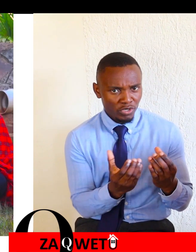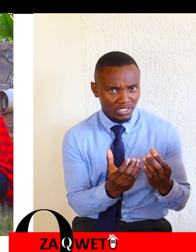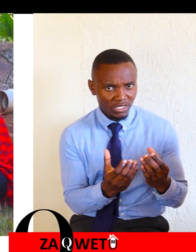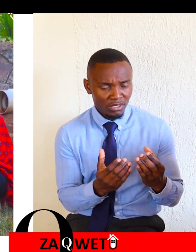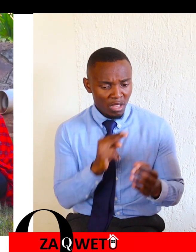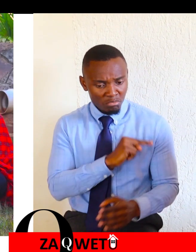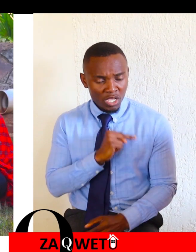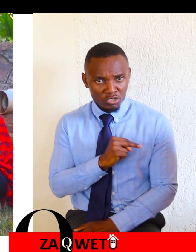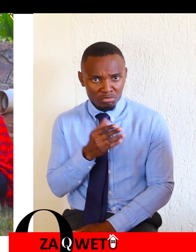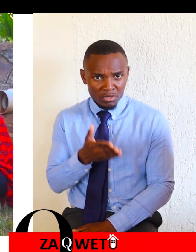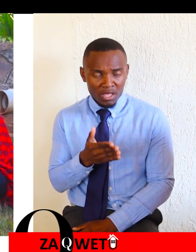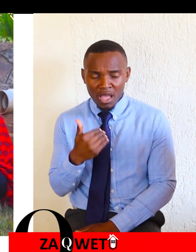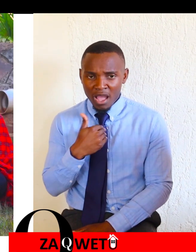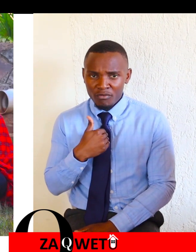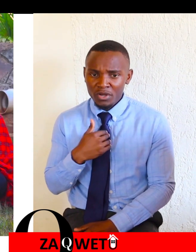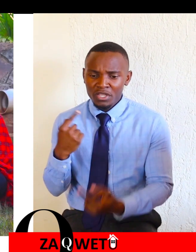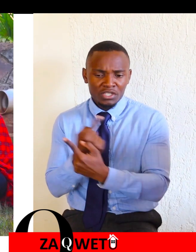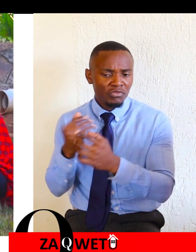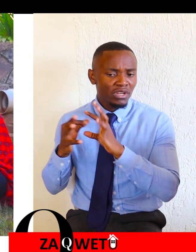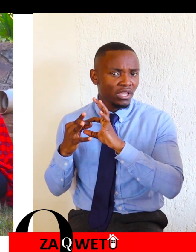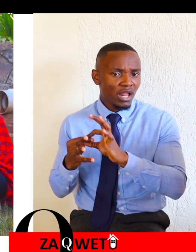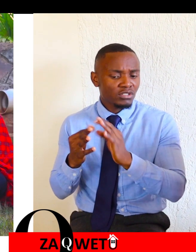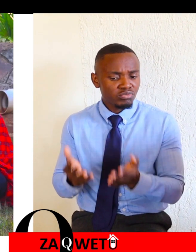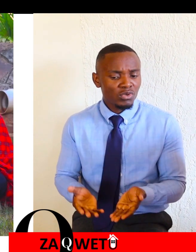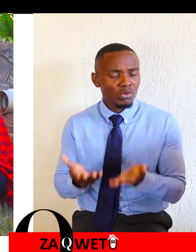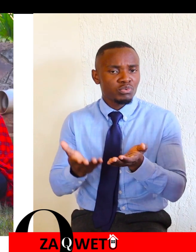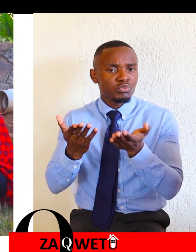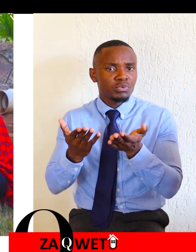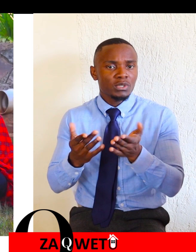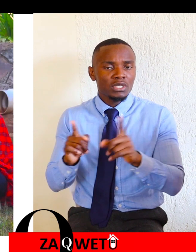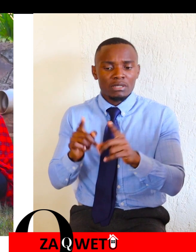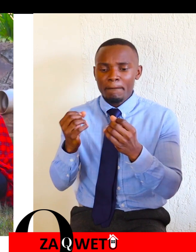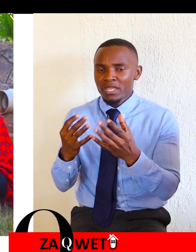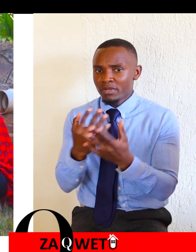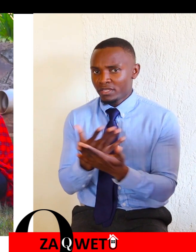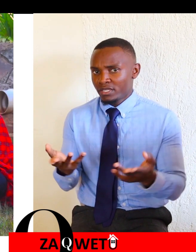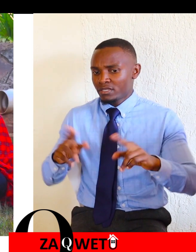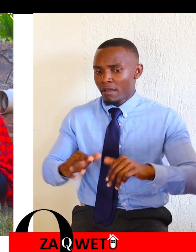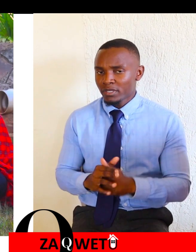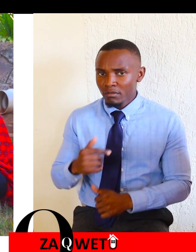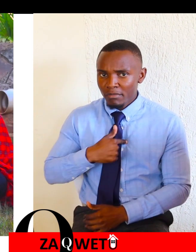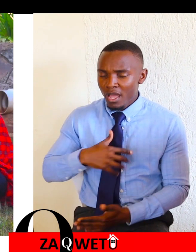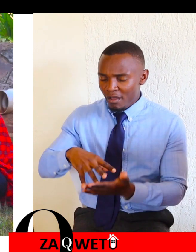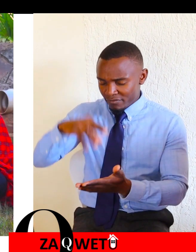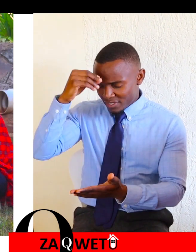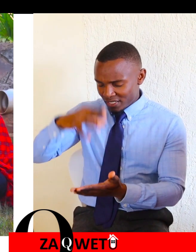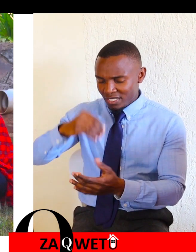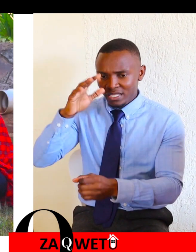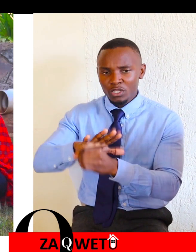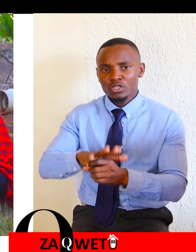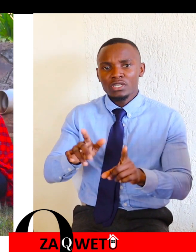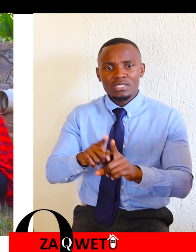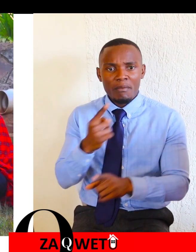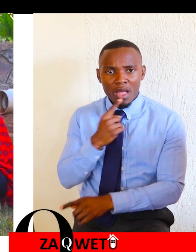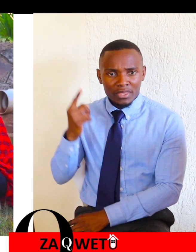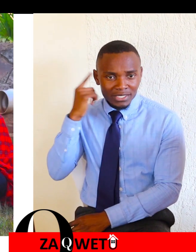themselves as a community. Yeah. Naturally, cultures thrive, cultures develop. and very many other things. So I've